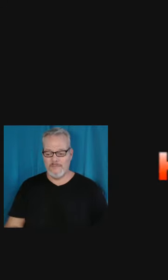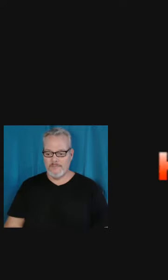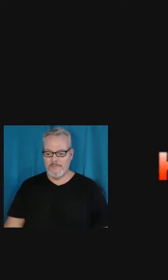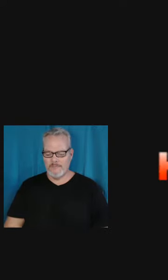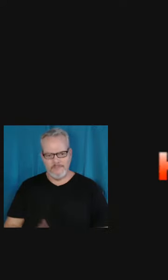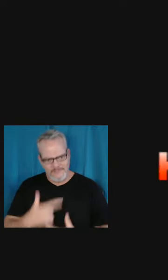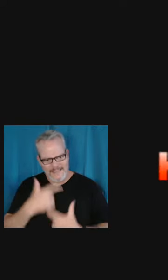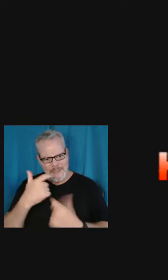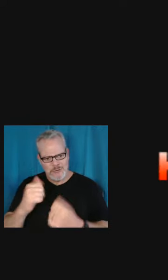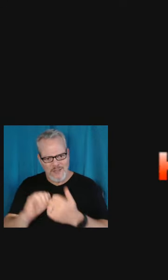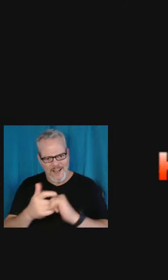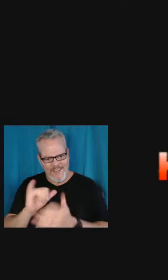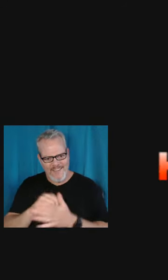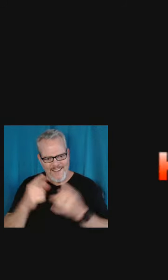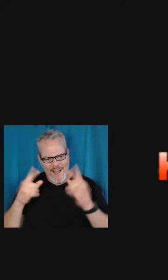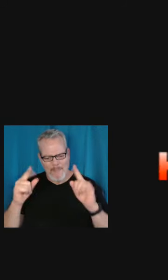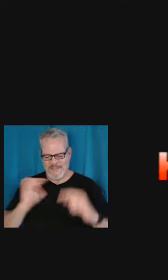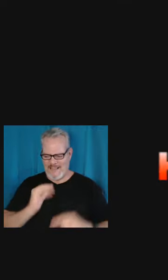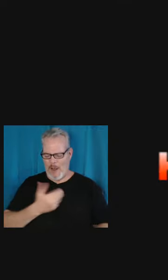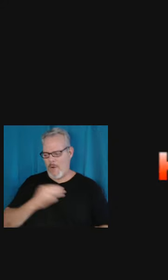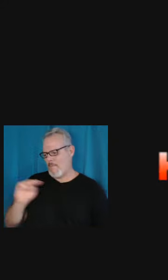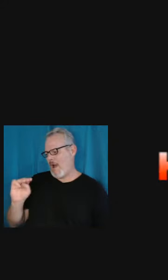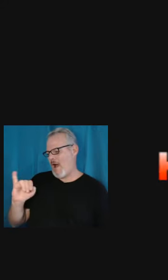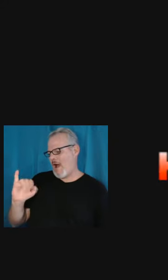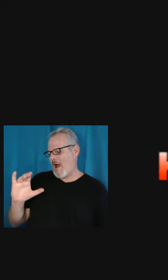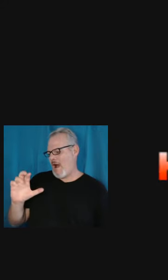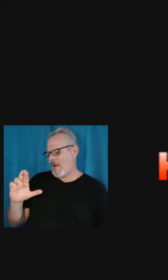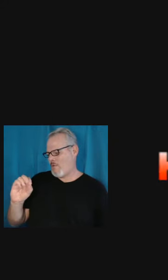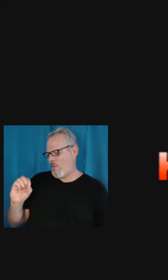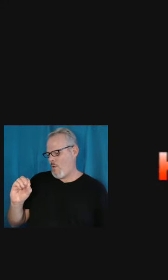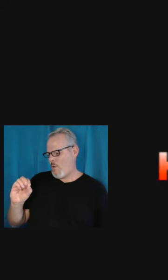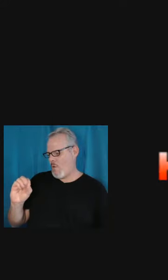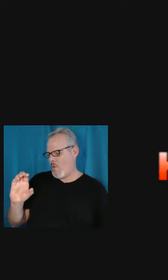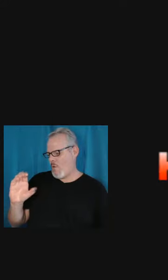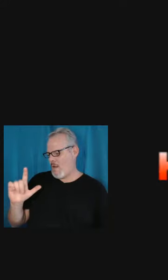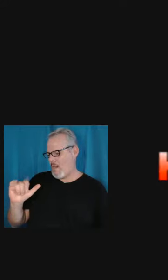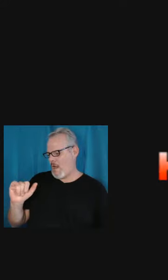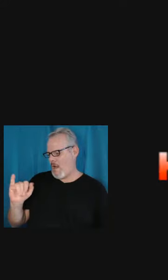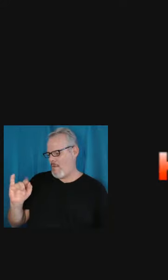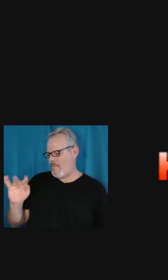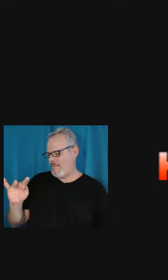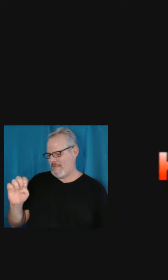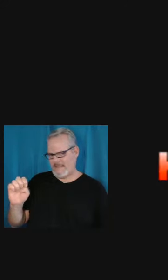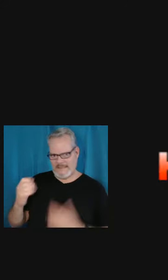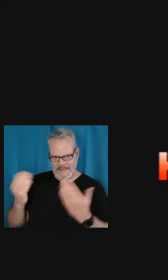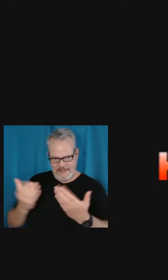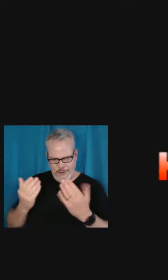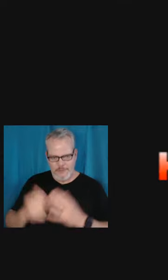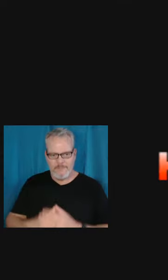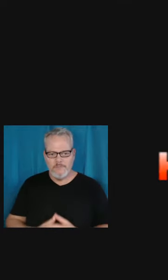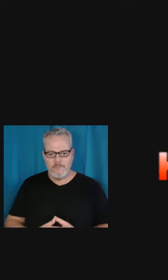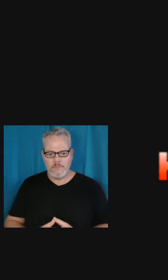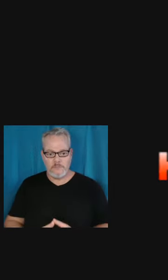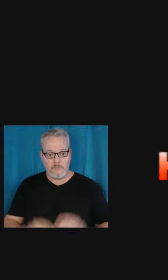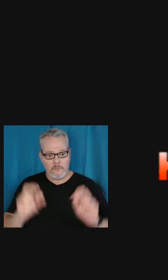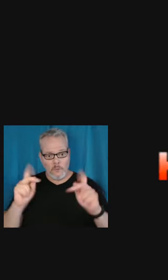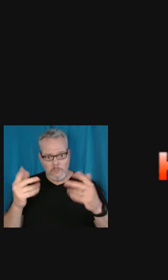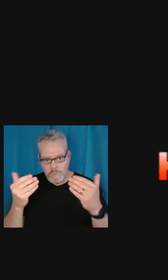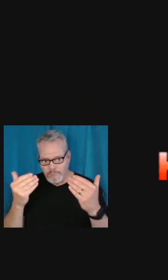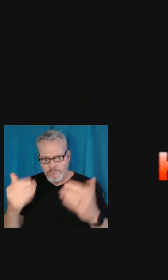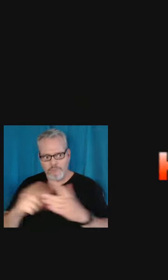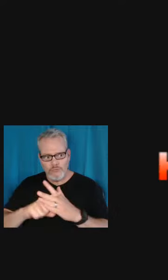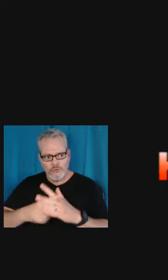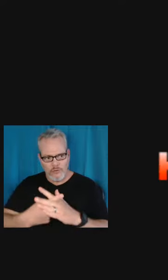Interesting. Yeah, our microclimates up here. Right. All right, so let's get into it here, huh?